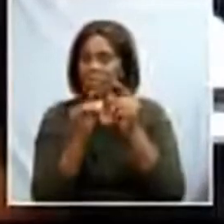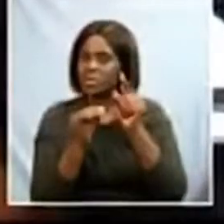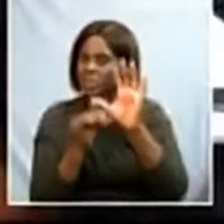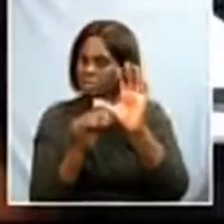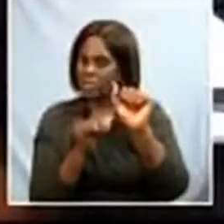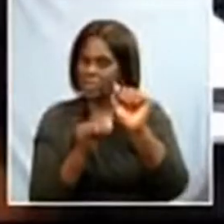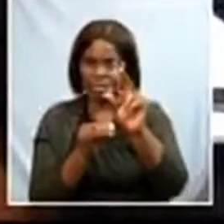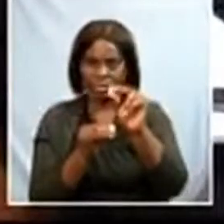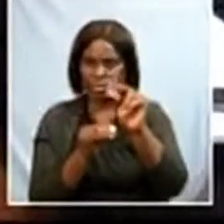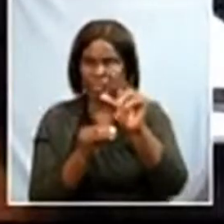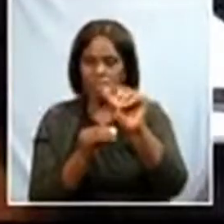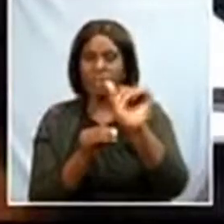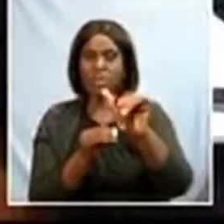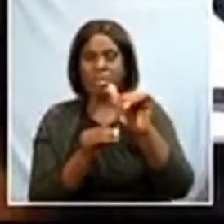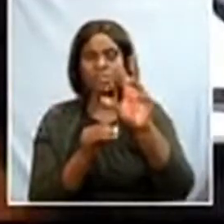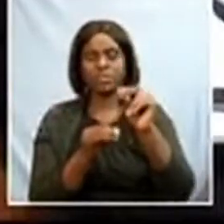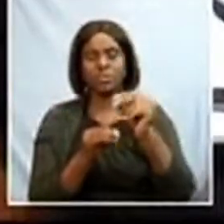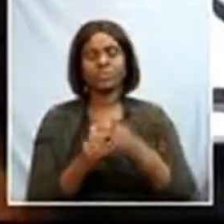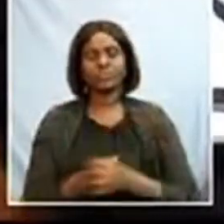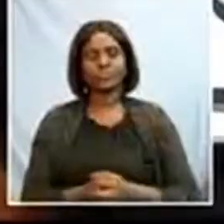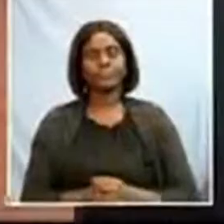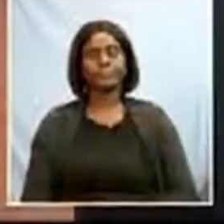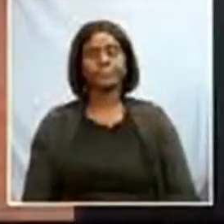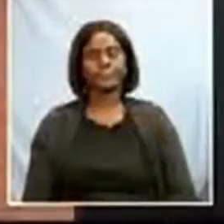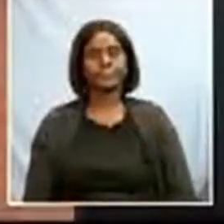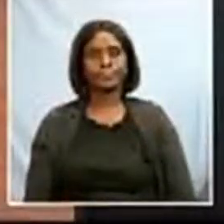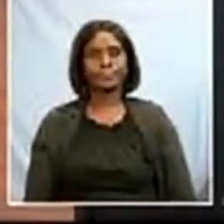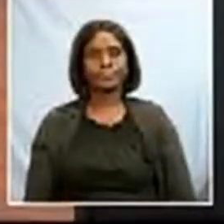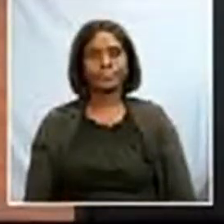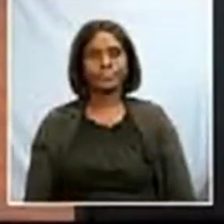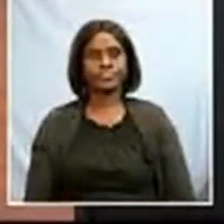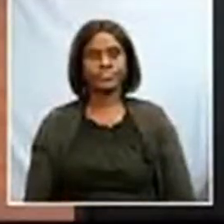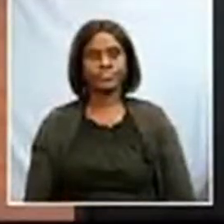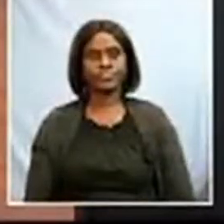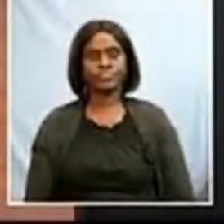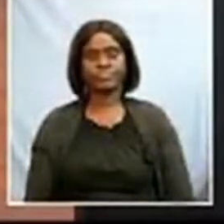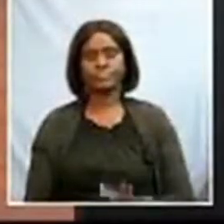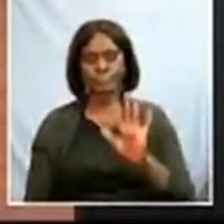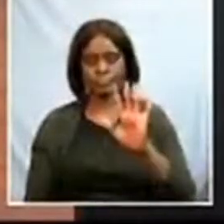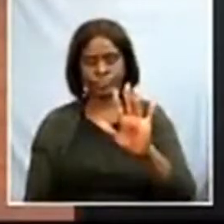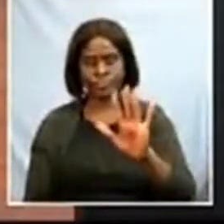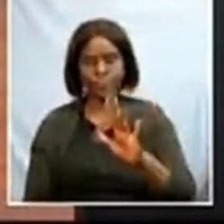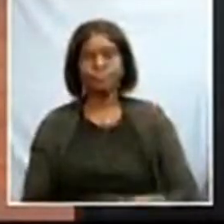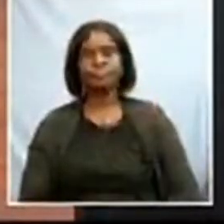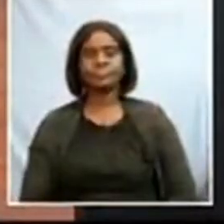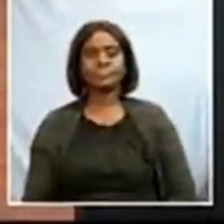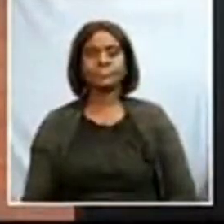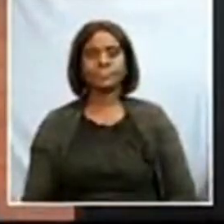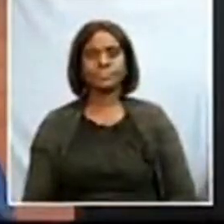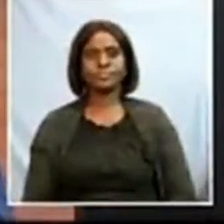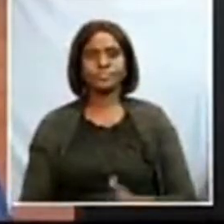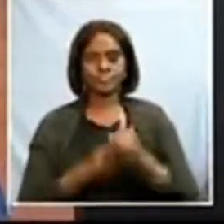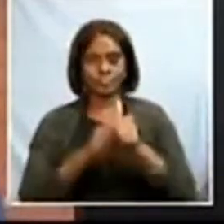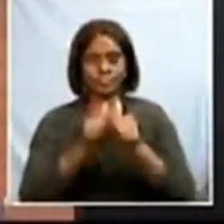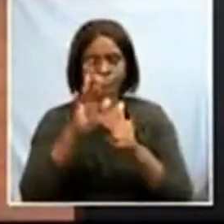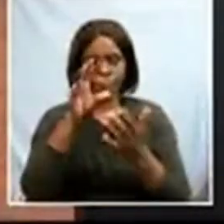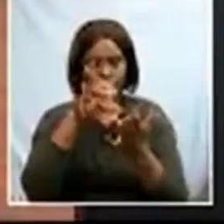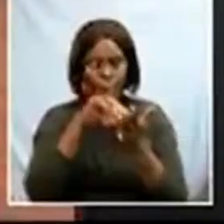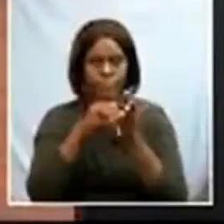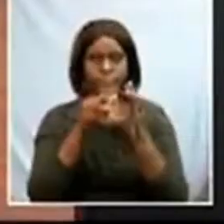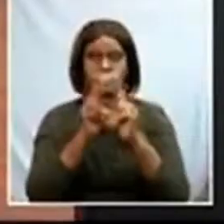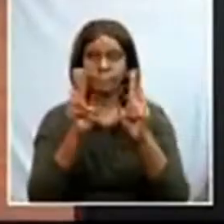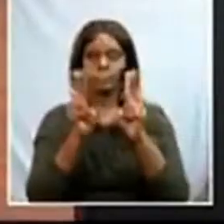No. Yes or no? Yes or no? Yes, they responded. Thank you. You will come to that. We have followed actually your case very